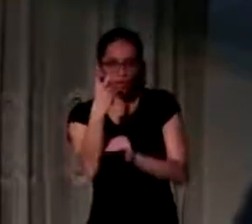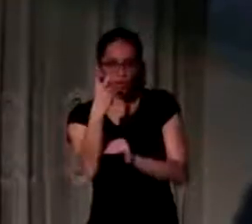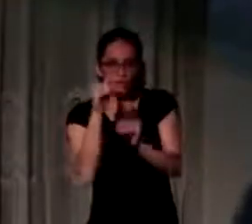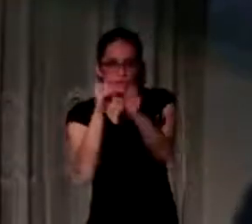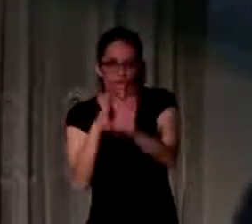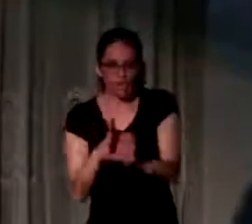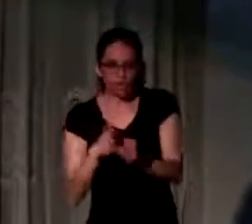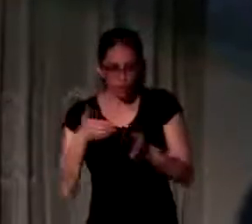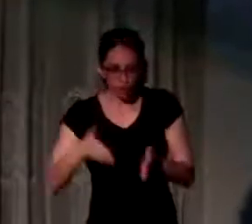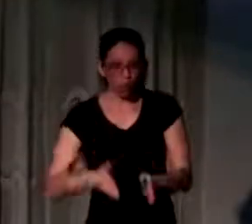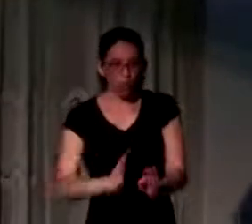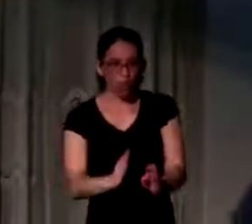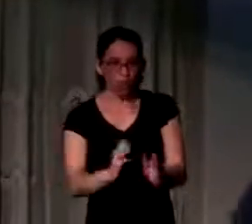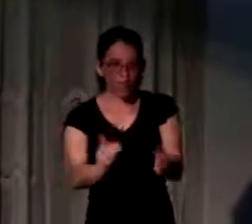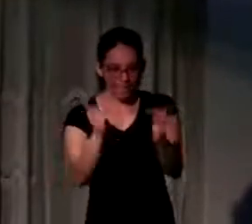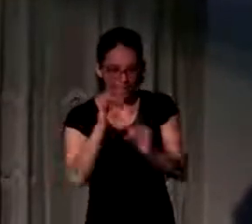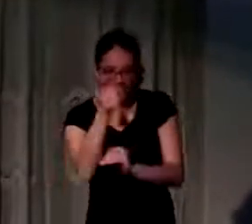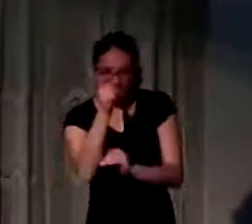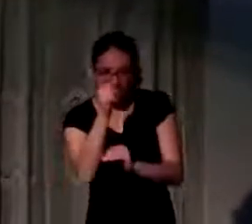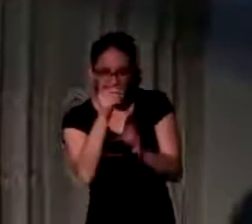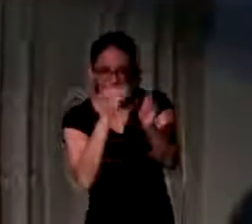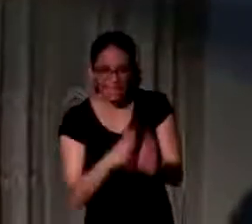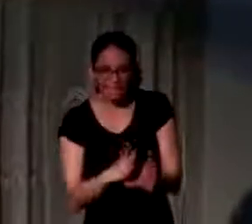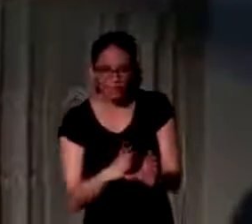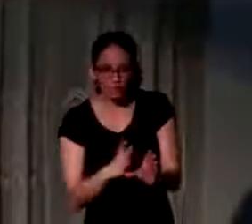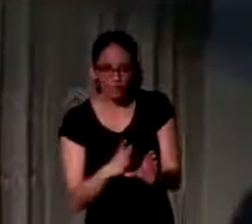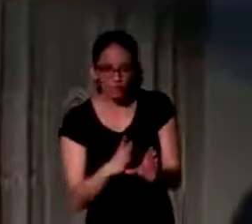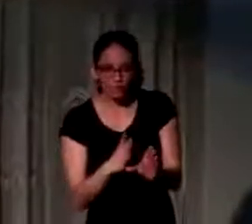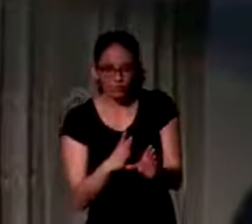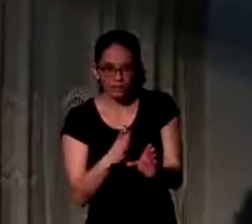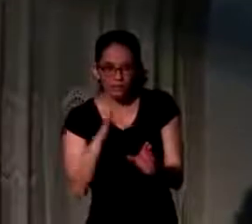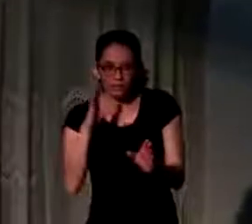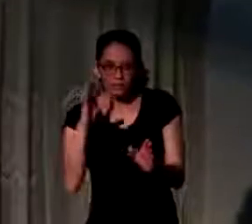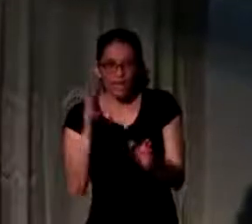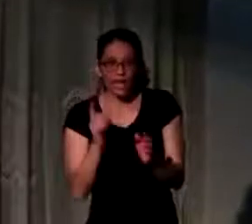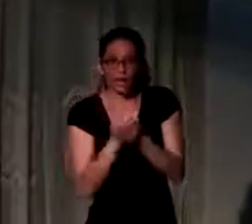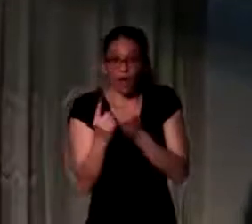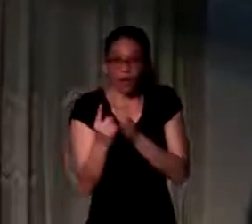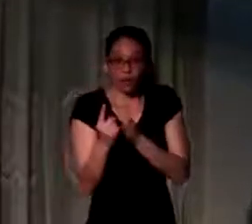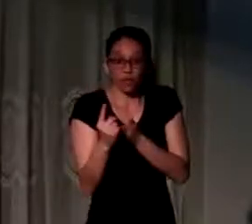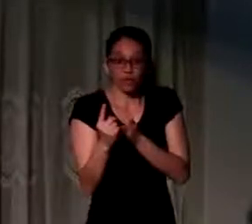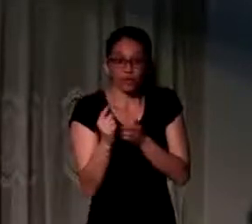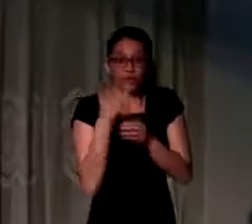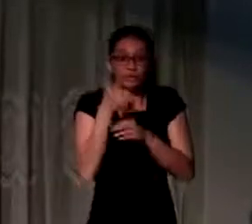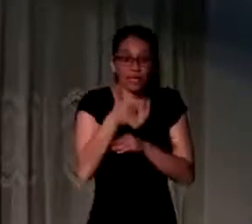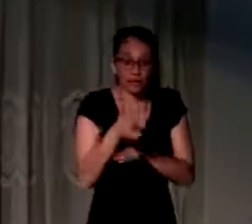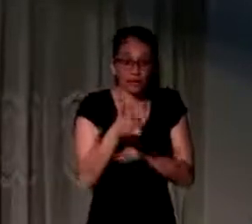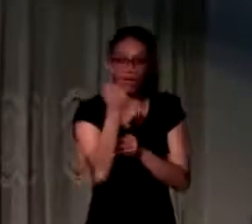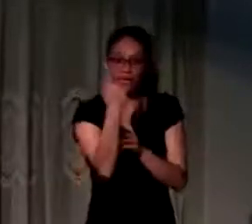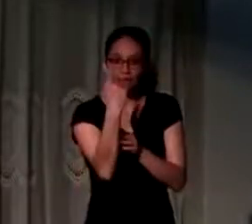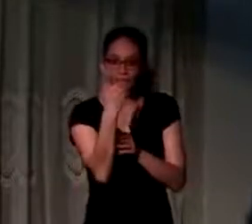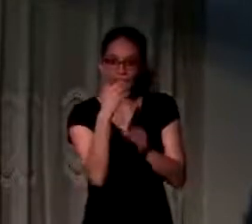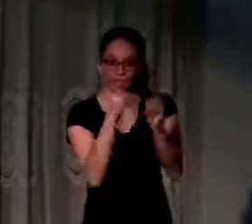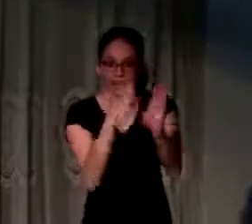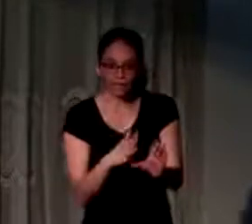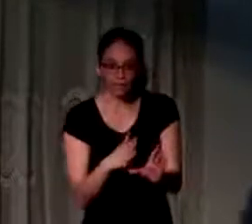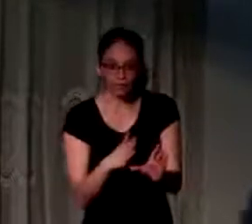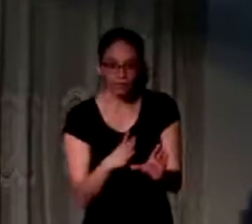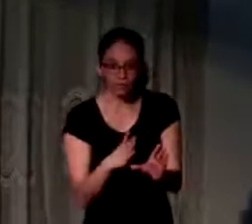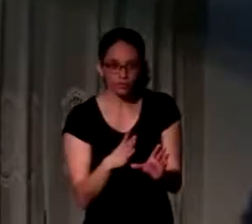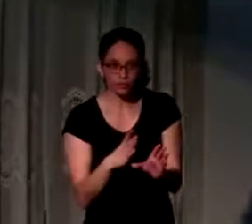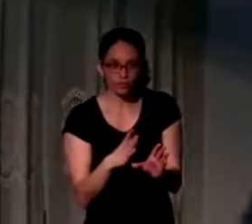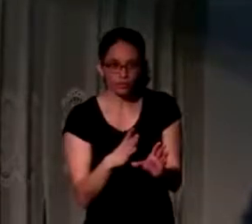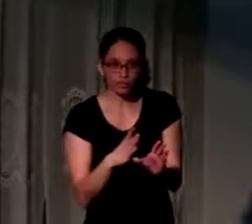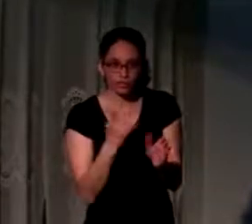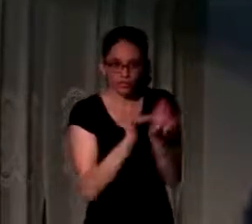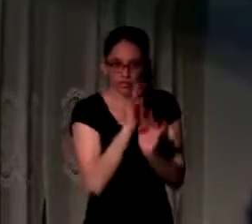10 disciples in a room, not counting the women. A week later, 11 disciples in the room, not counting the women.